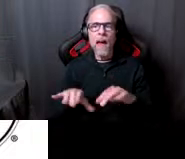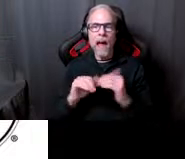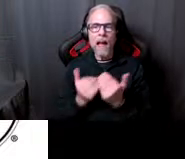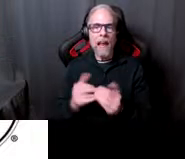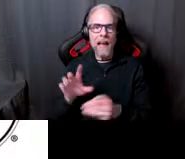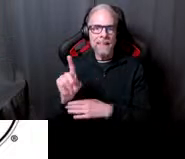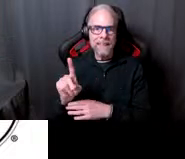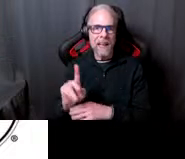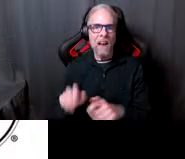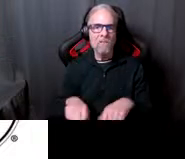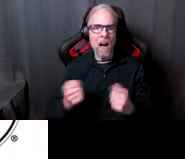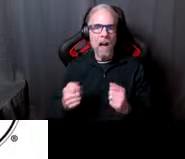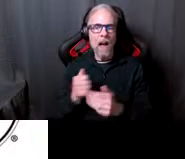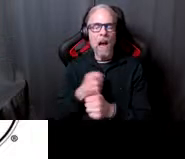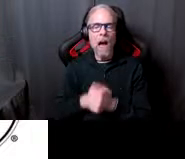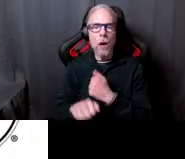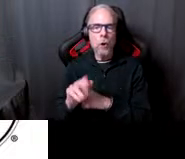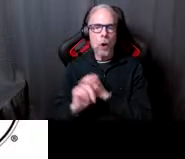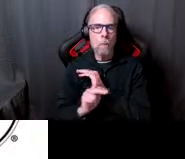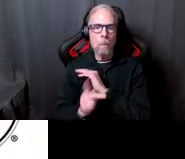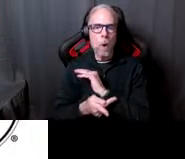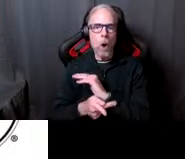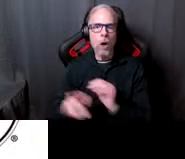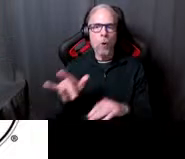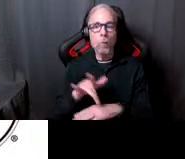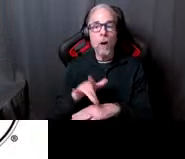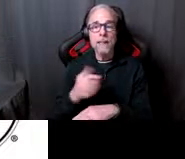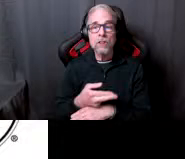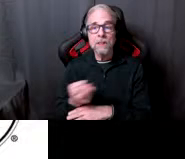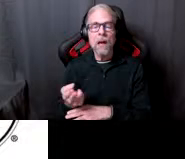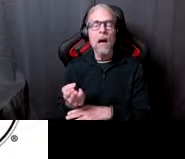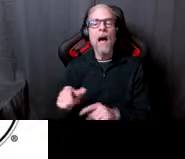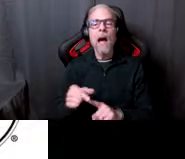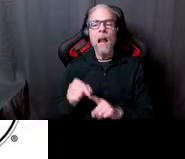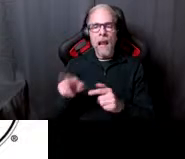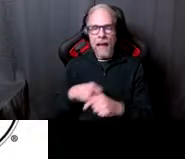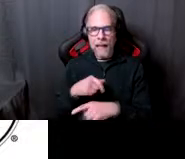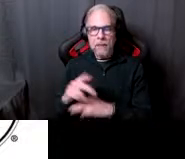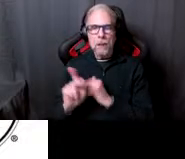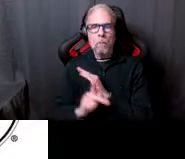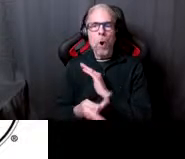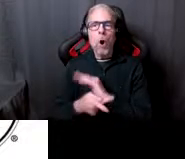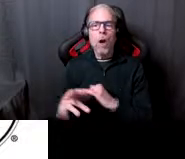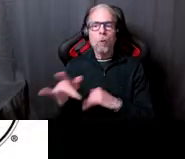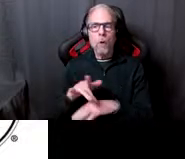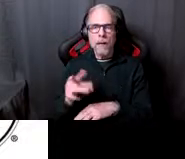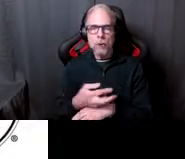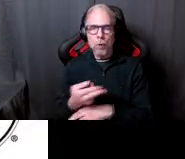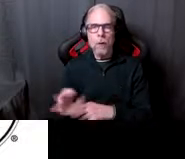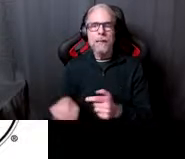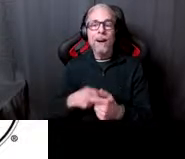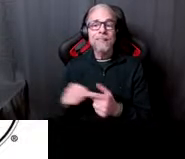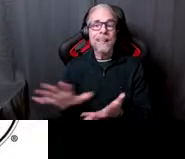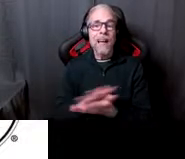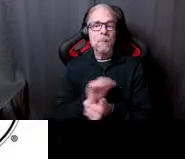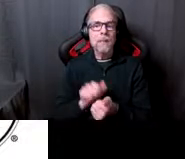violation under park resources, unless park resources are damaged, which was resulting in a Class A